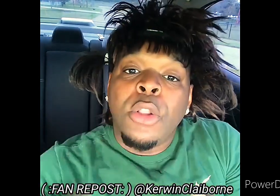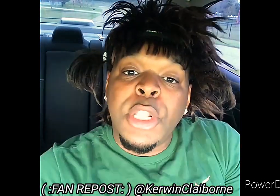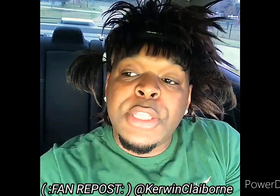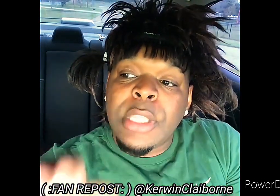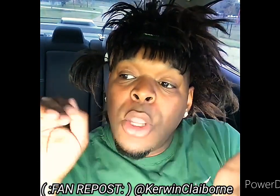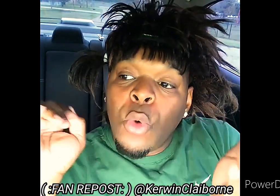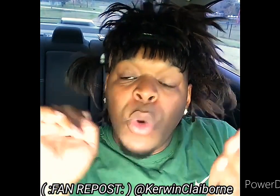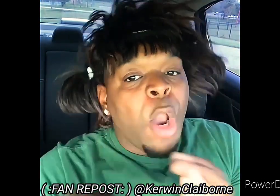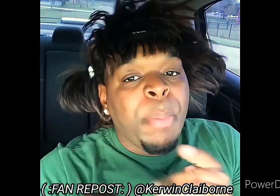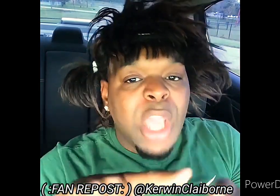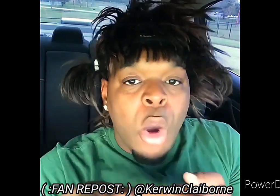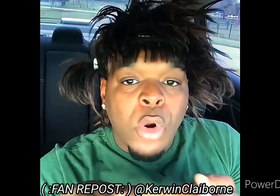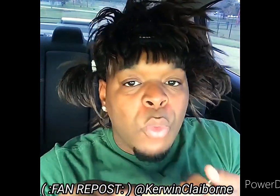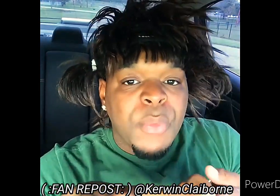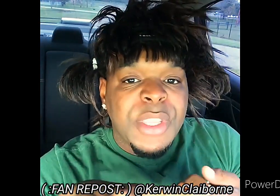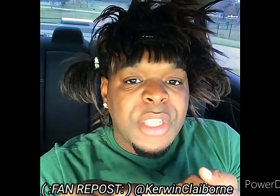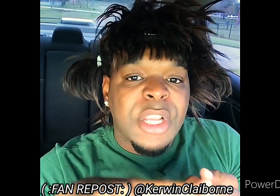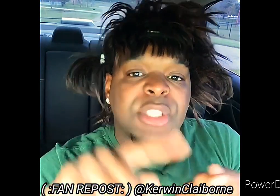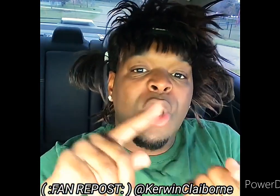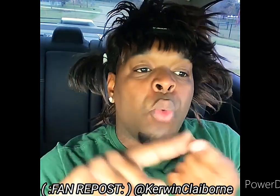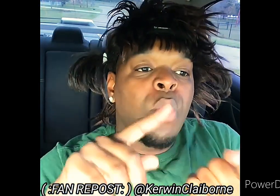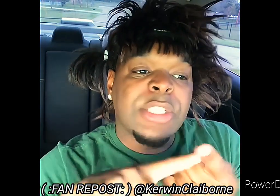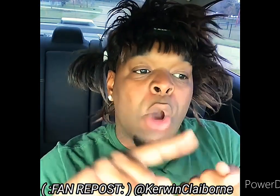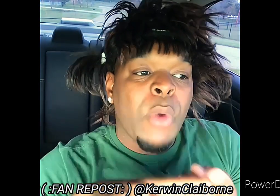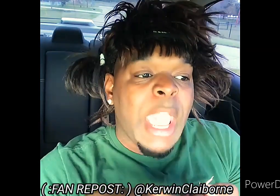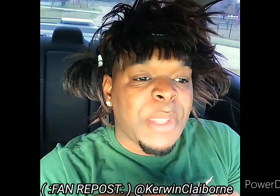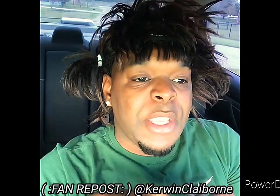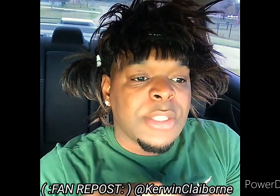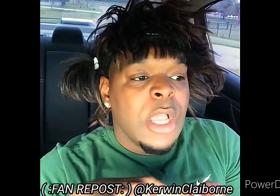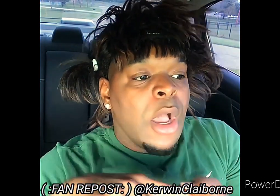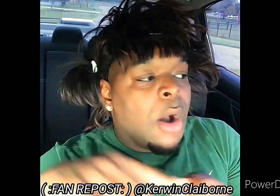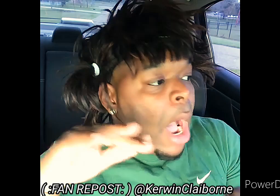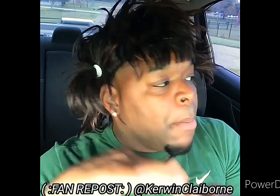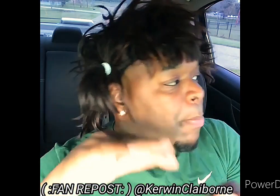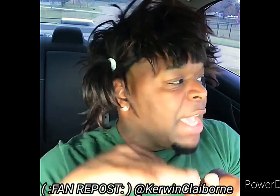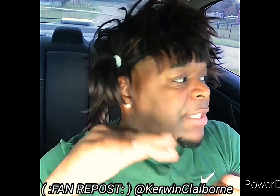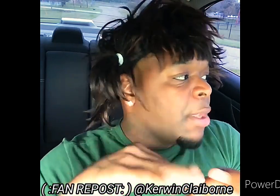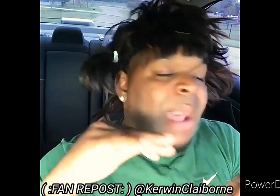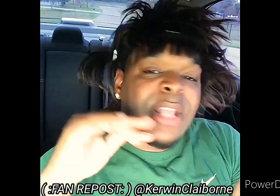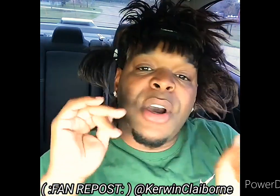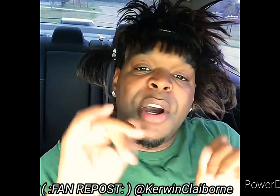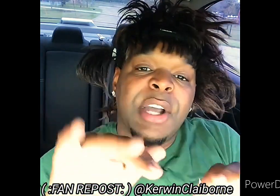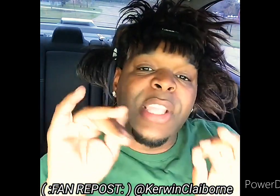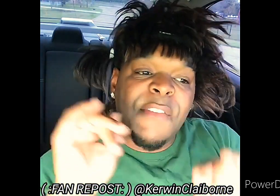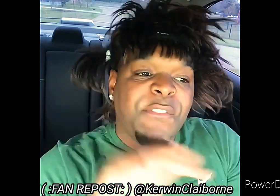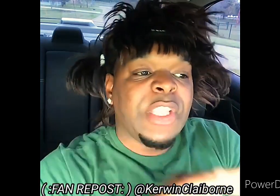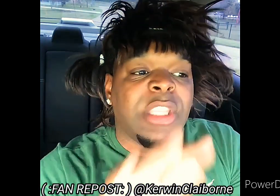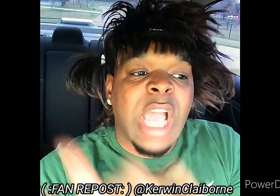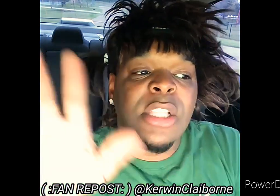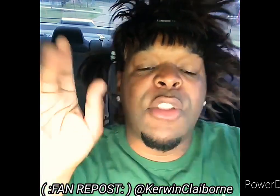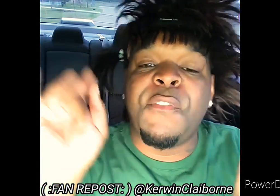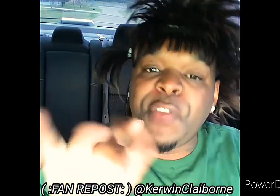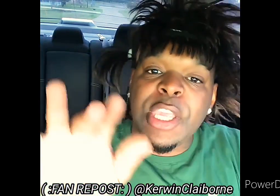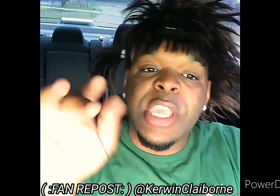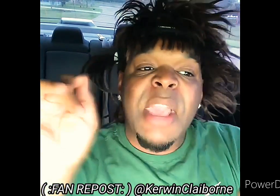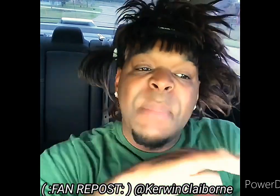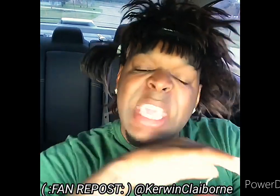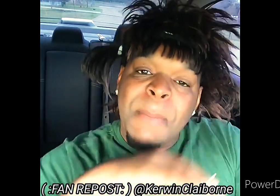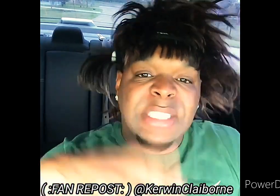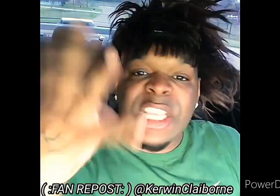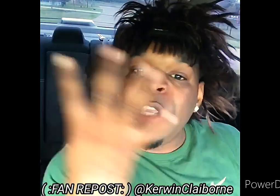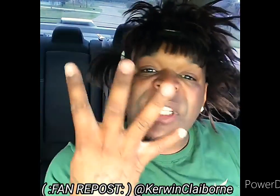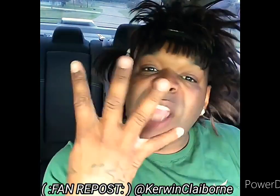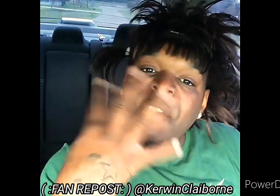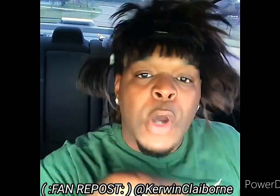listen we're gonna be hungry when we get there so what's gonna happen is i'm gonna pay somebody 150 dollars to feed